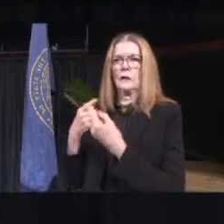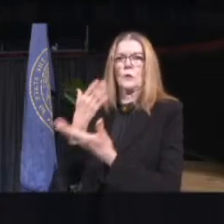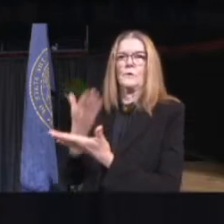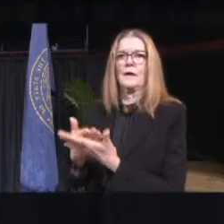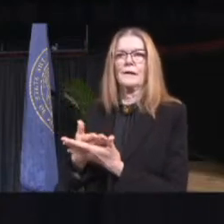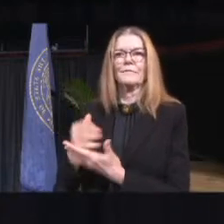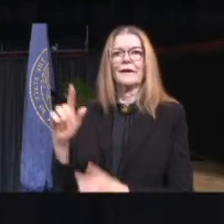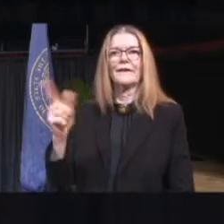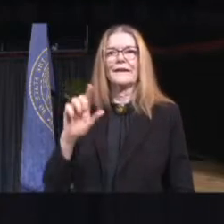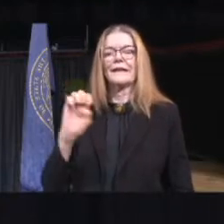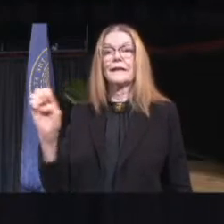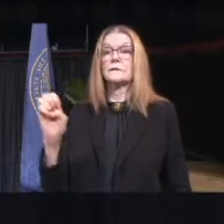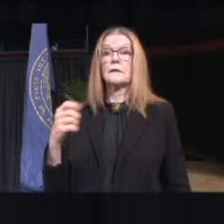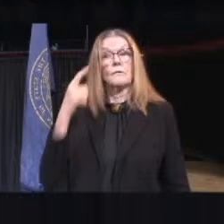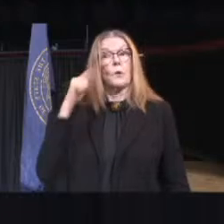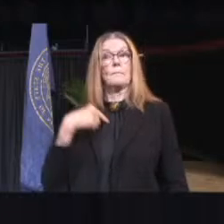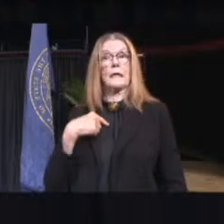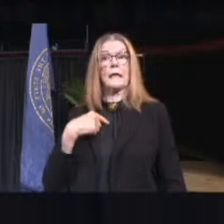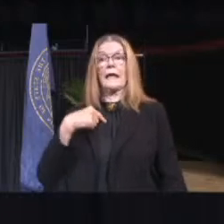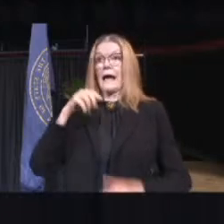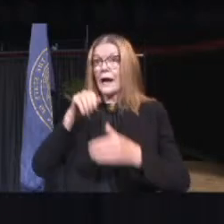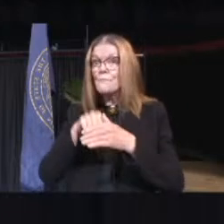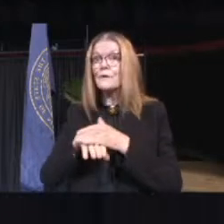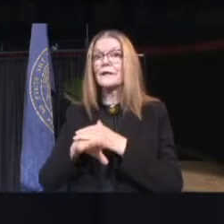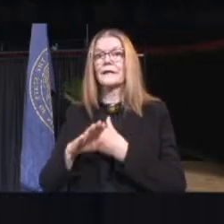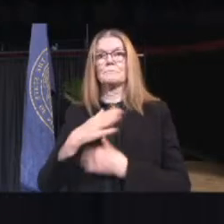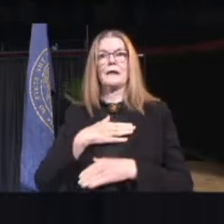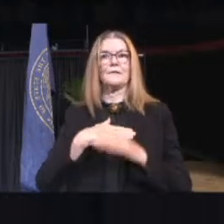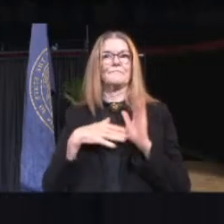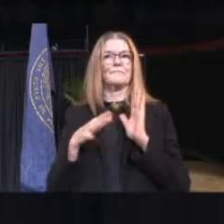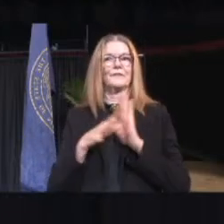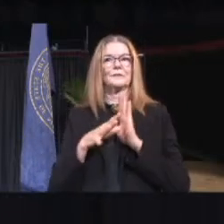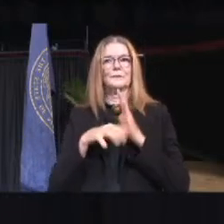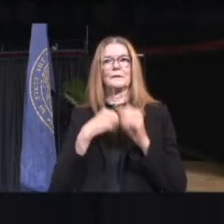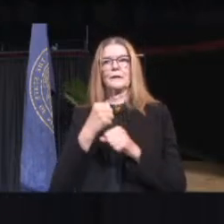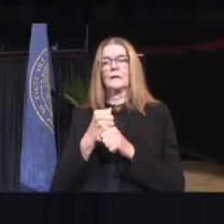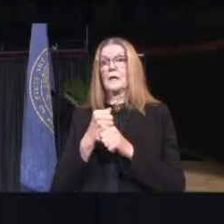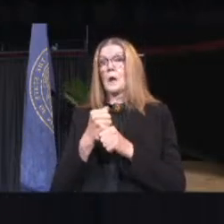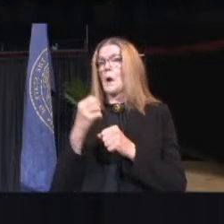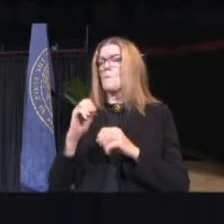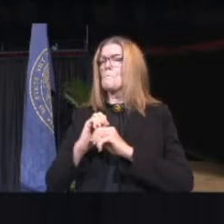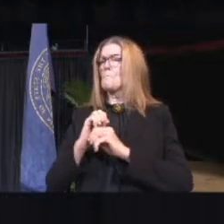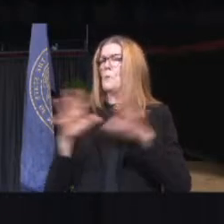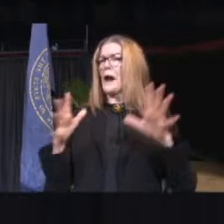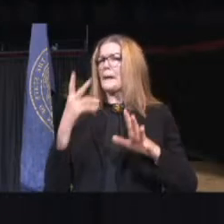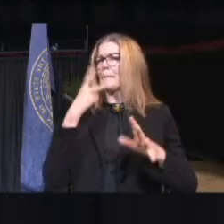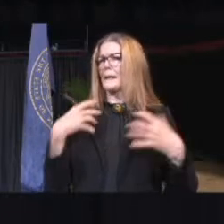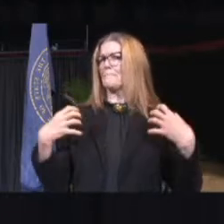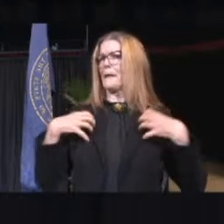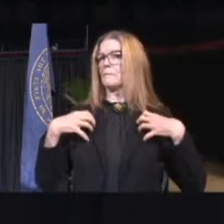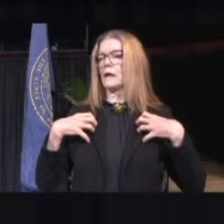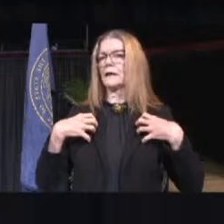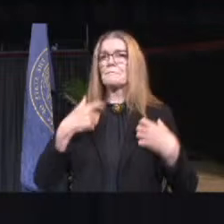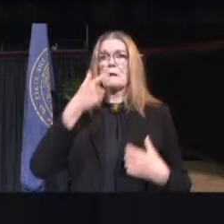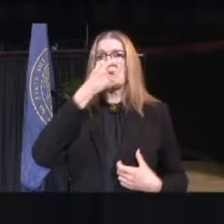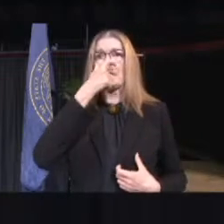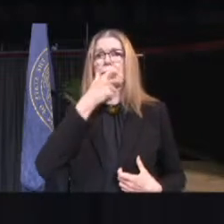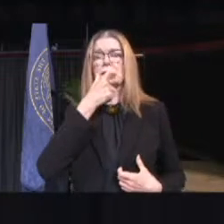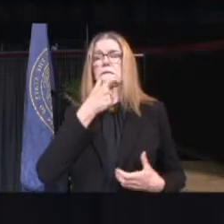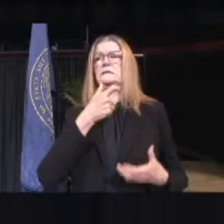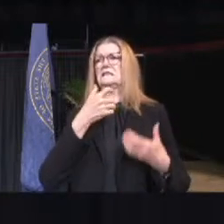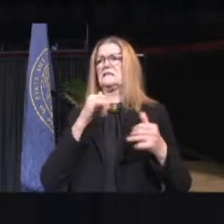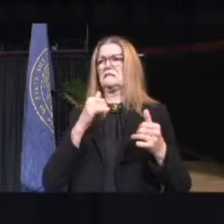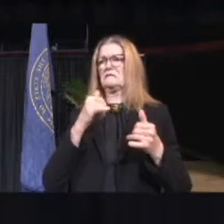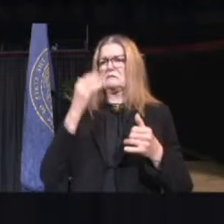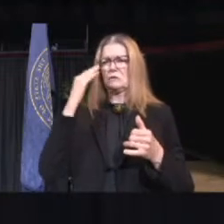School. For me, I walked into East my freshman year with a bright pink backpack, braces, and still confused about the